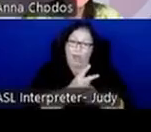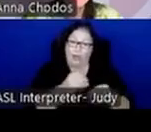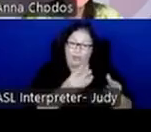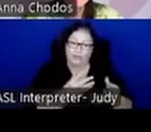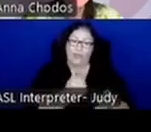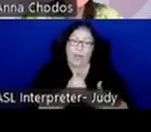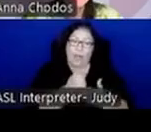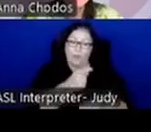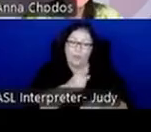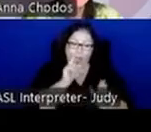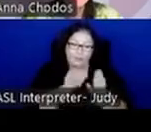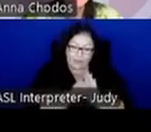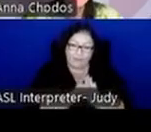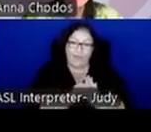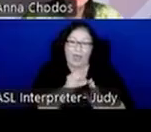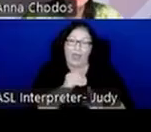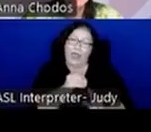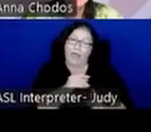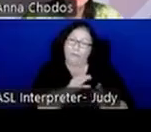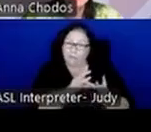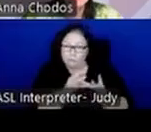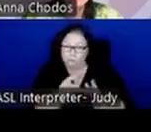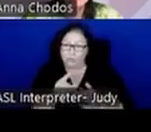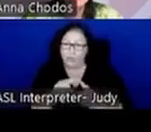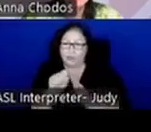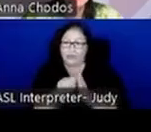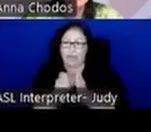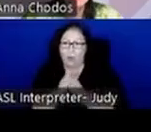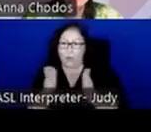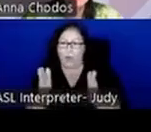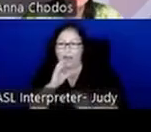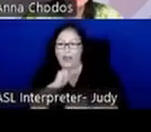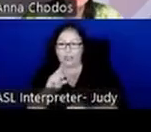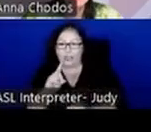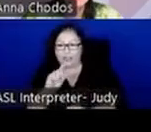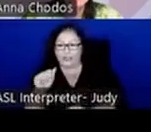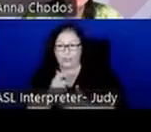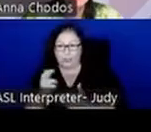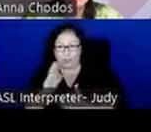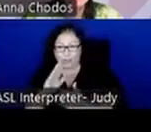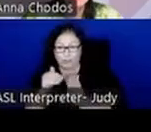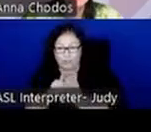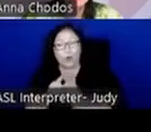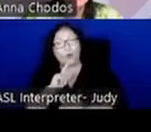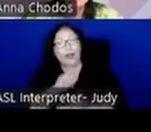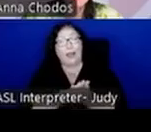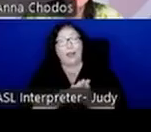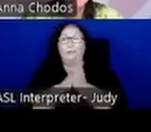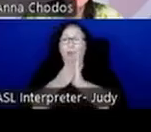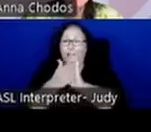pointing them towards the statewide Aging and Disability Resource Center, to really become a springboard for